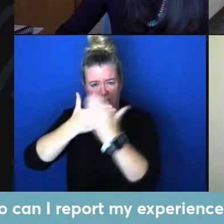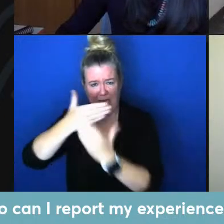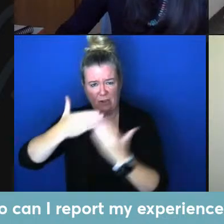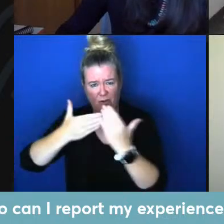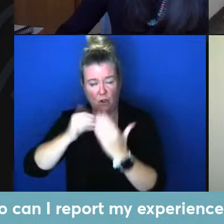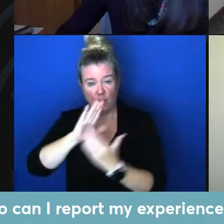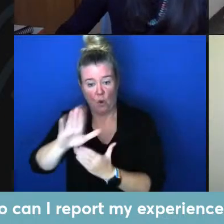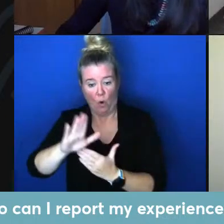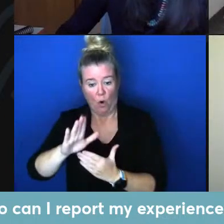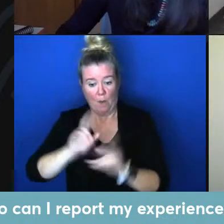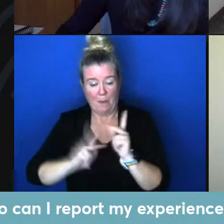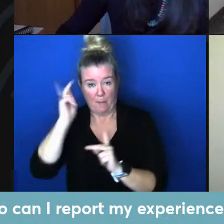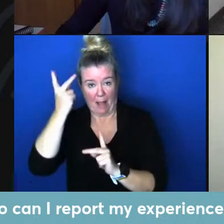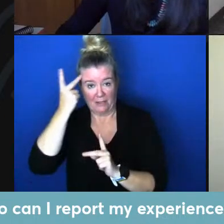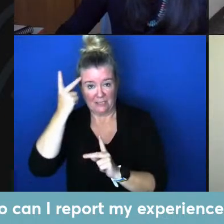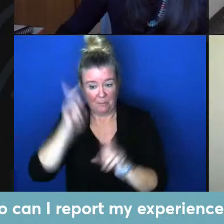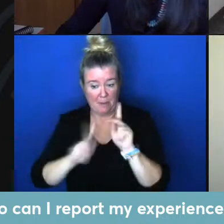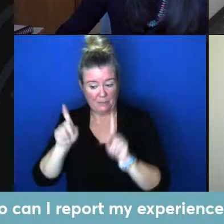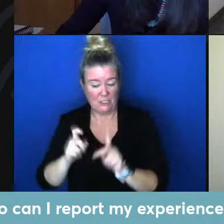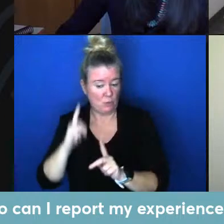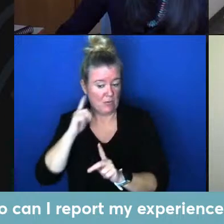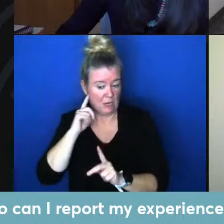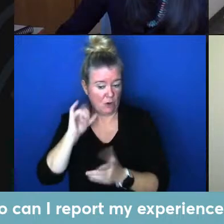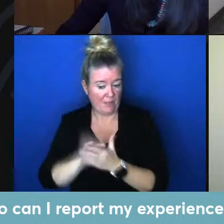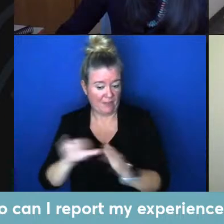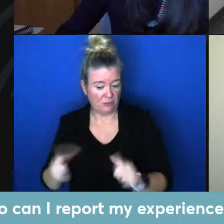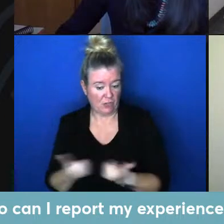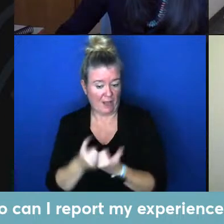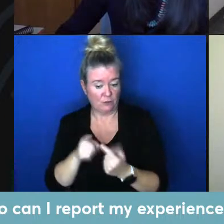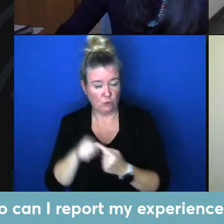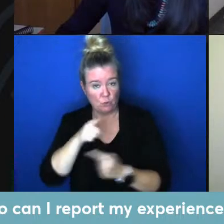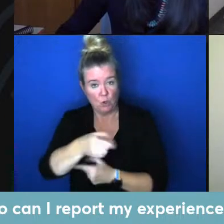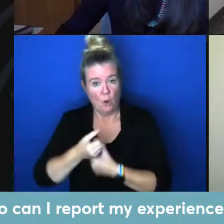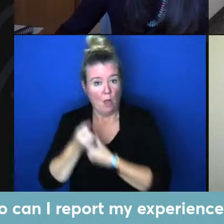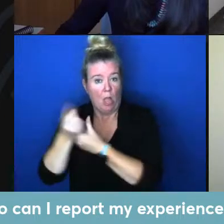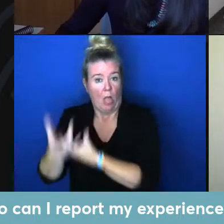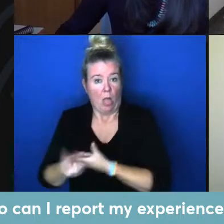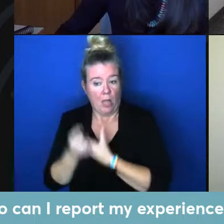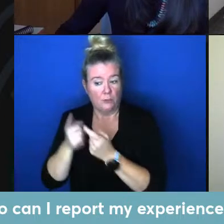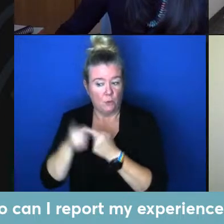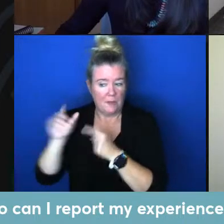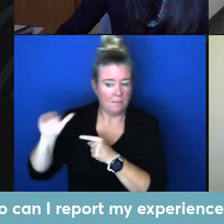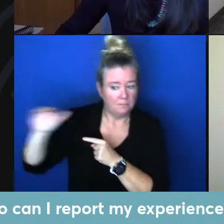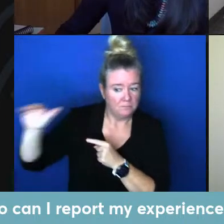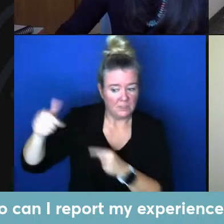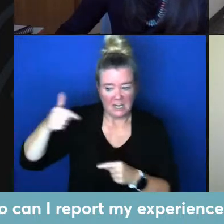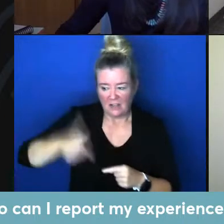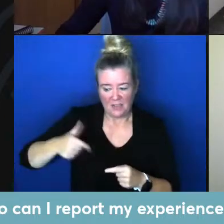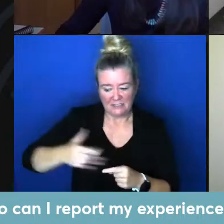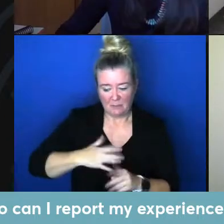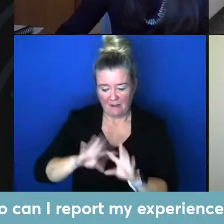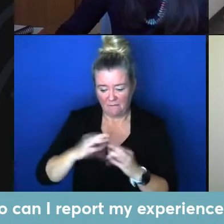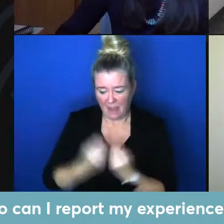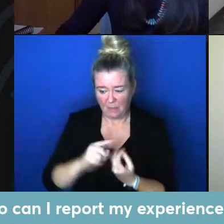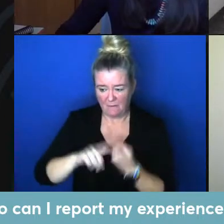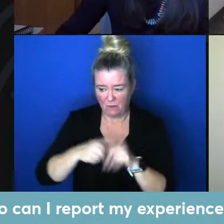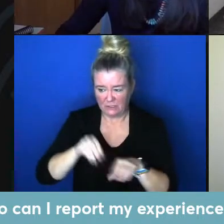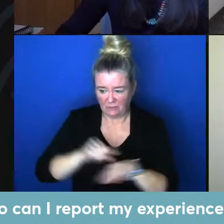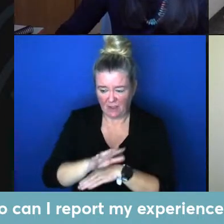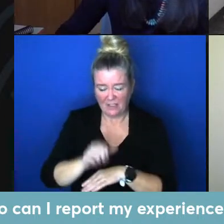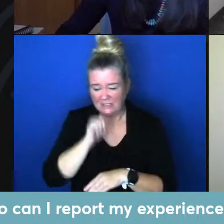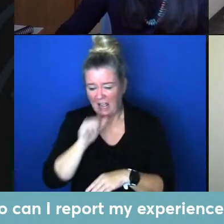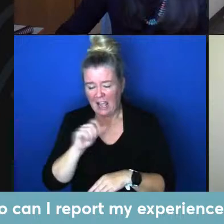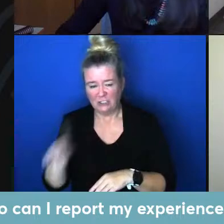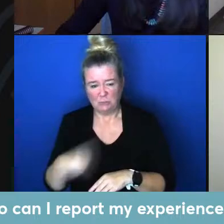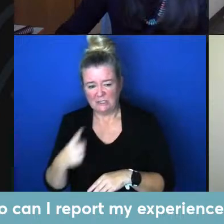hear that, of the challenges that it presents to you, to family members, to friends, that this is not an abstraction,